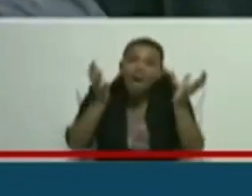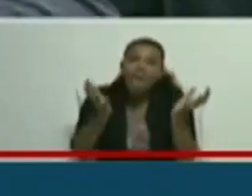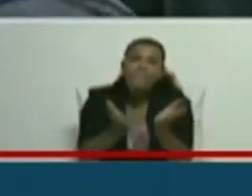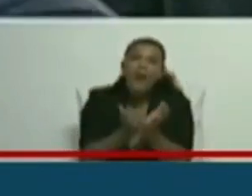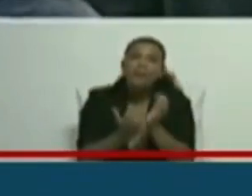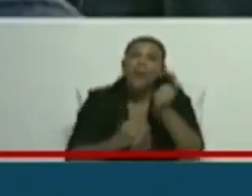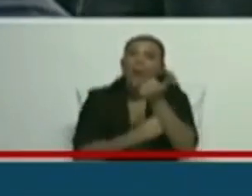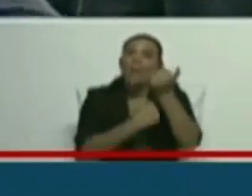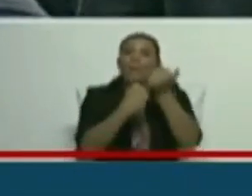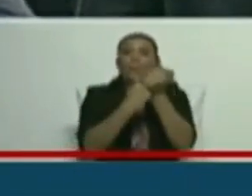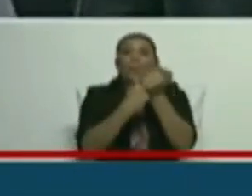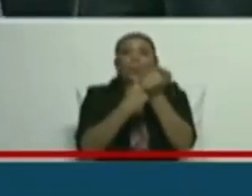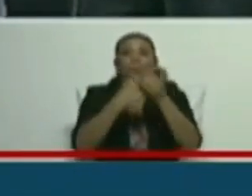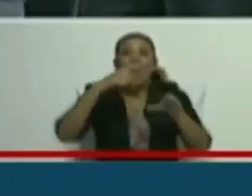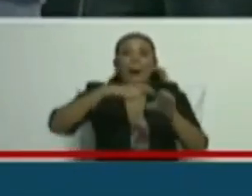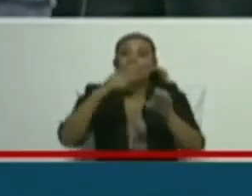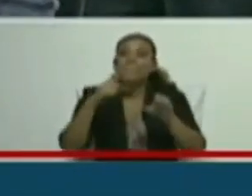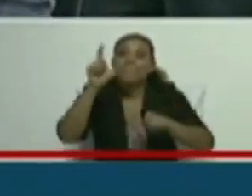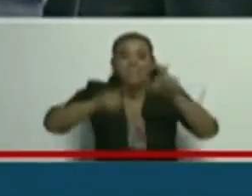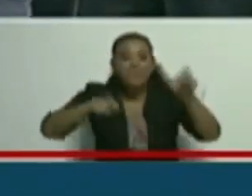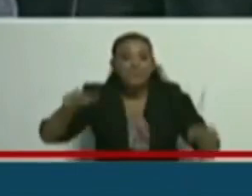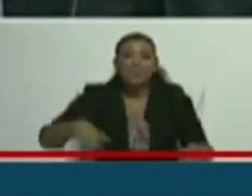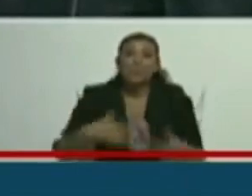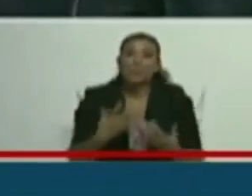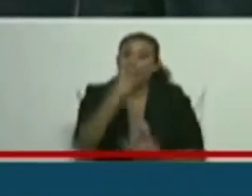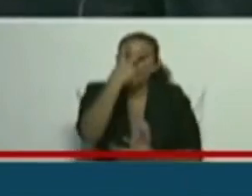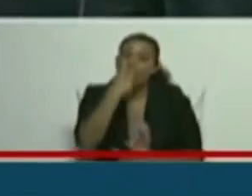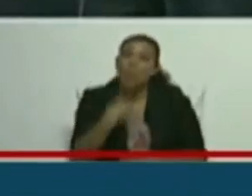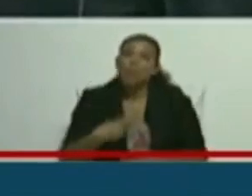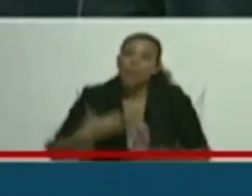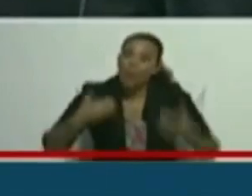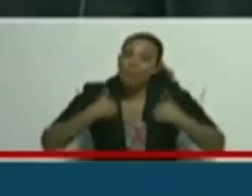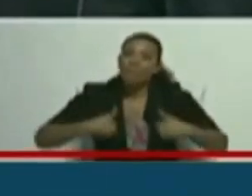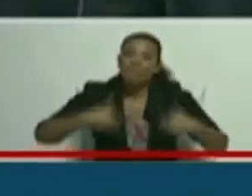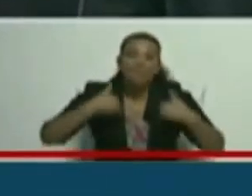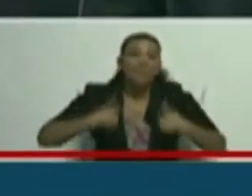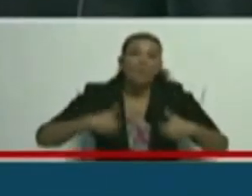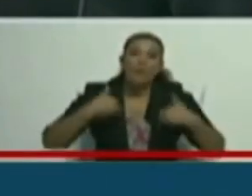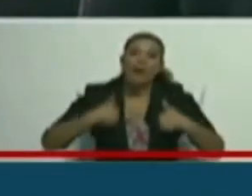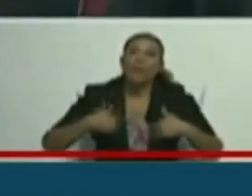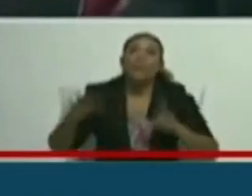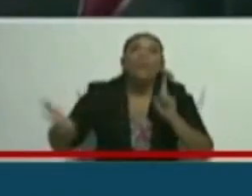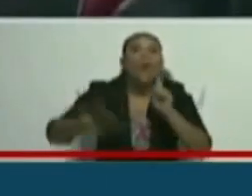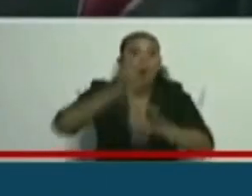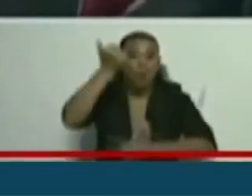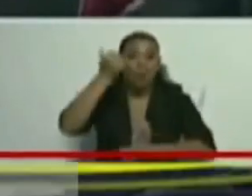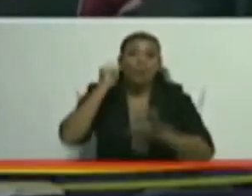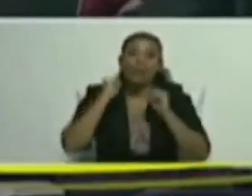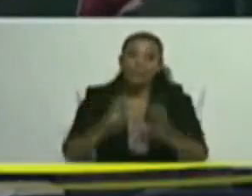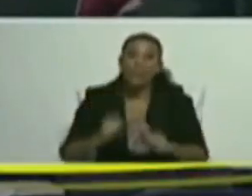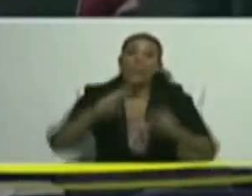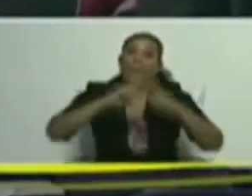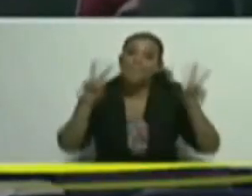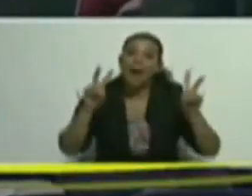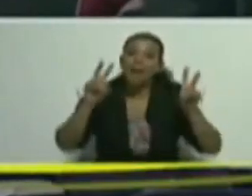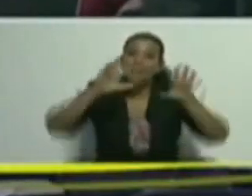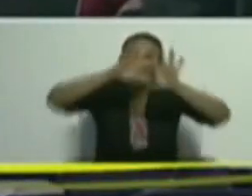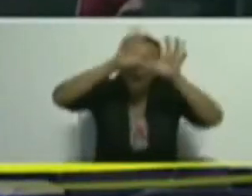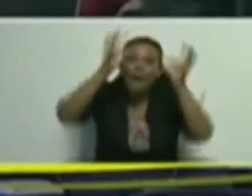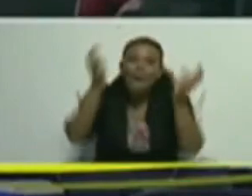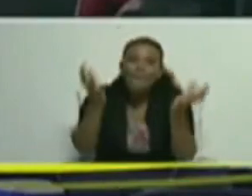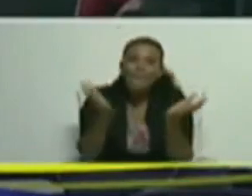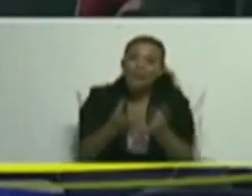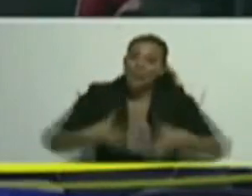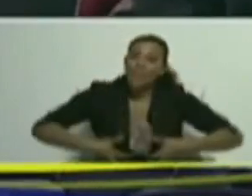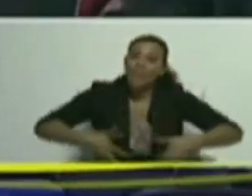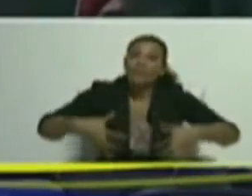the hemisphere and is going to get our people from poverty in the strength to achieve the